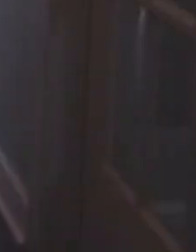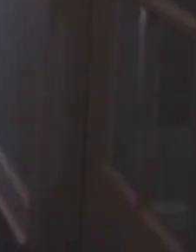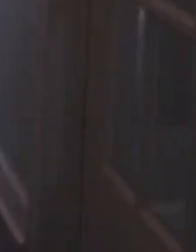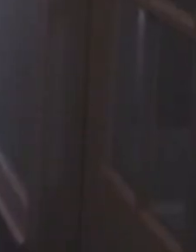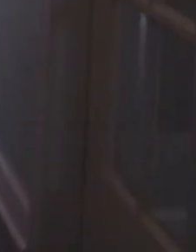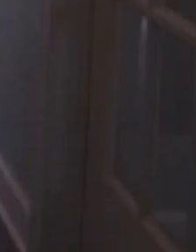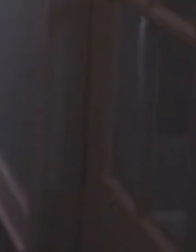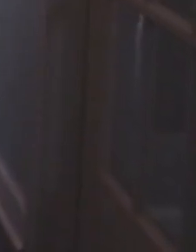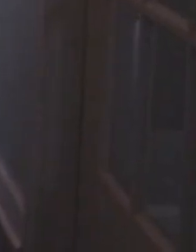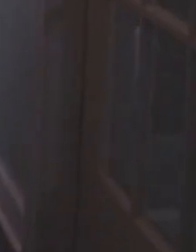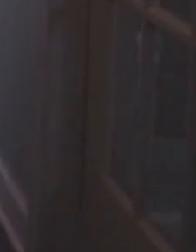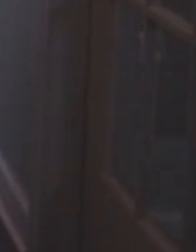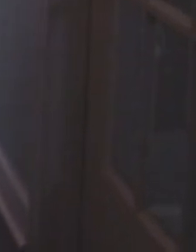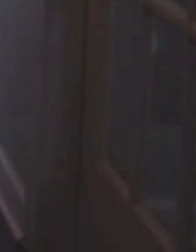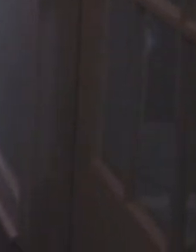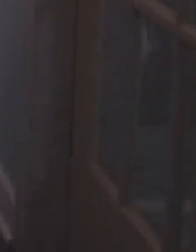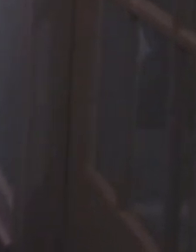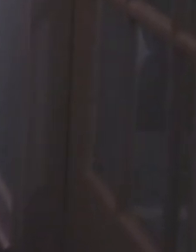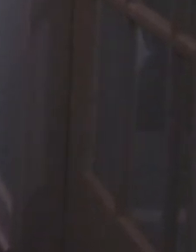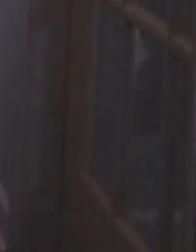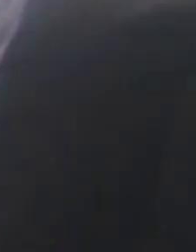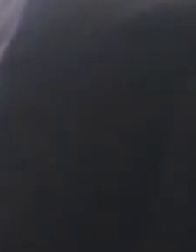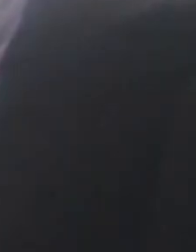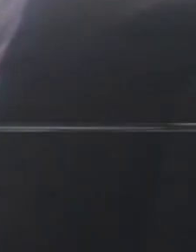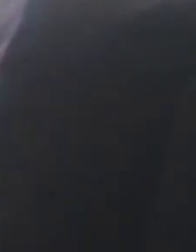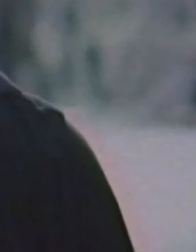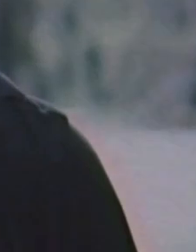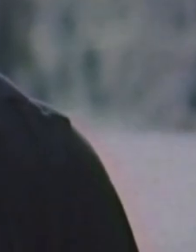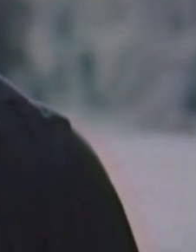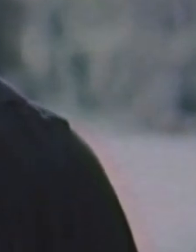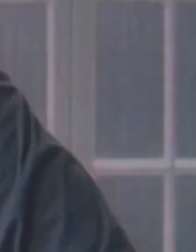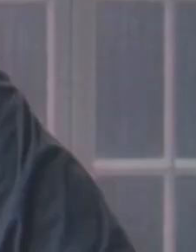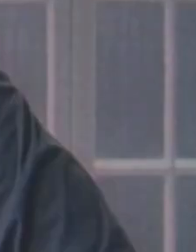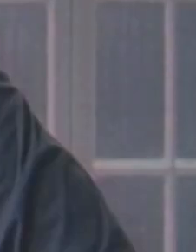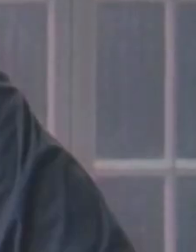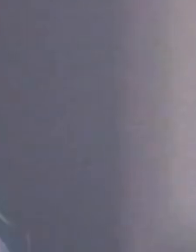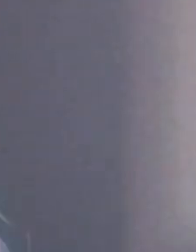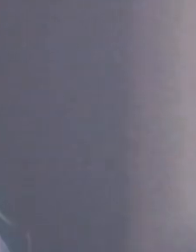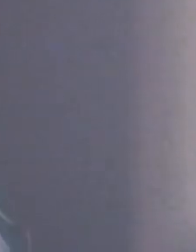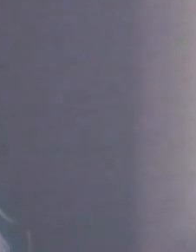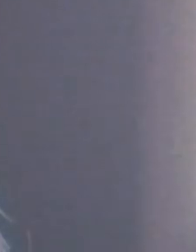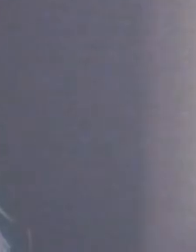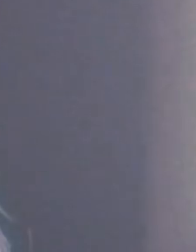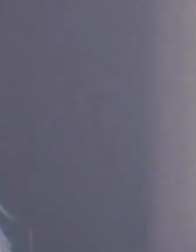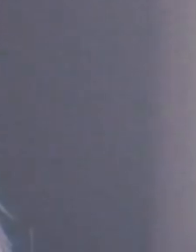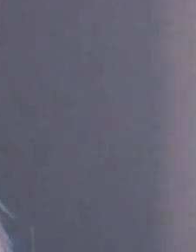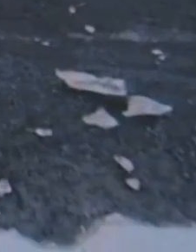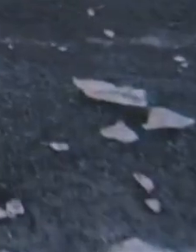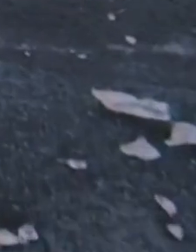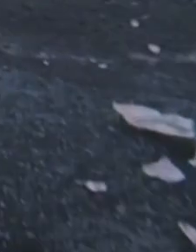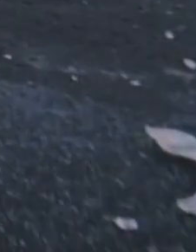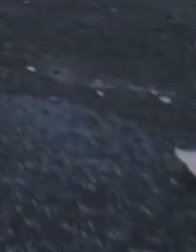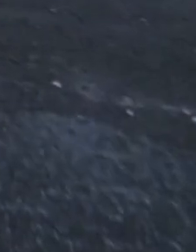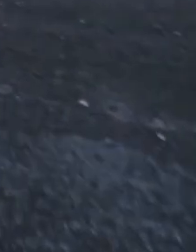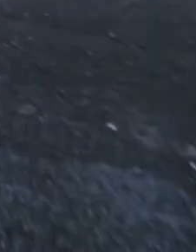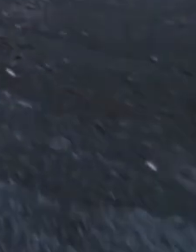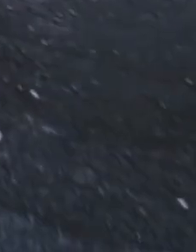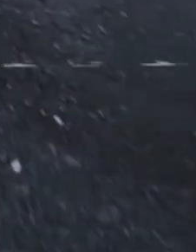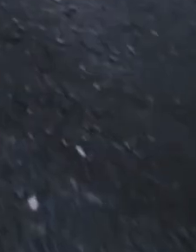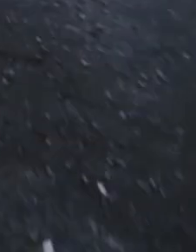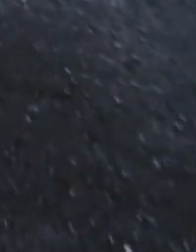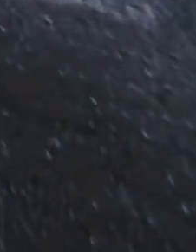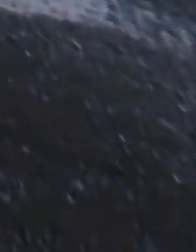to the desperate and to the defeated, to the common, the average, the plain and the small. I want